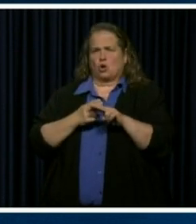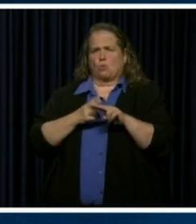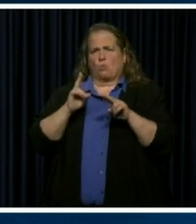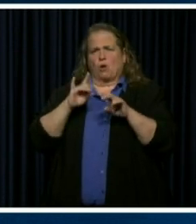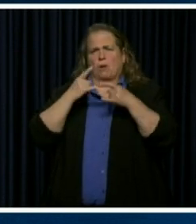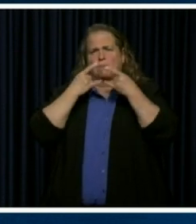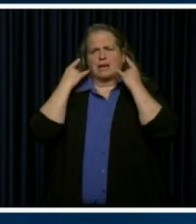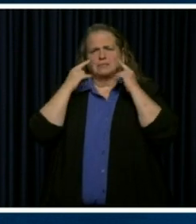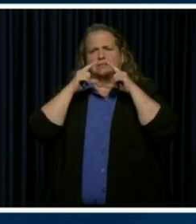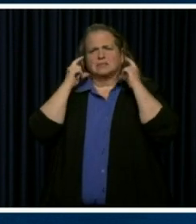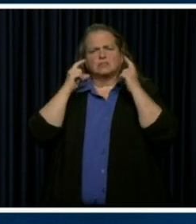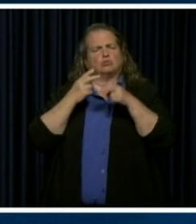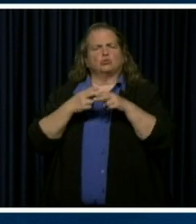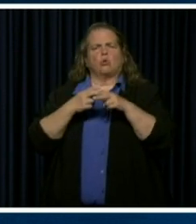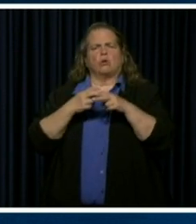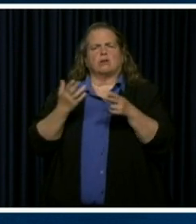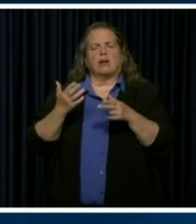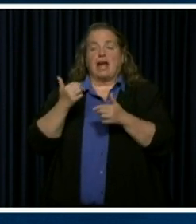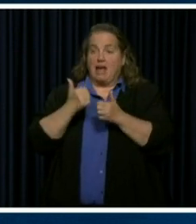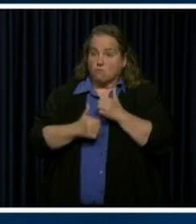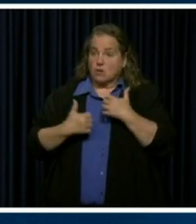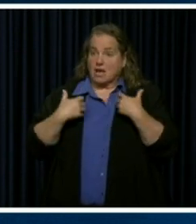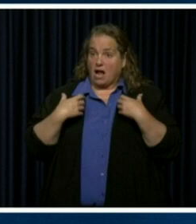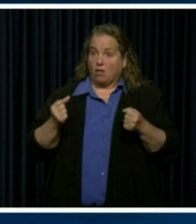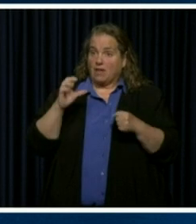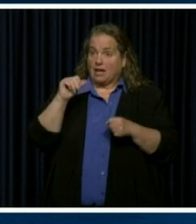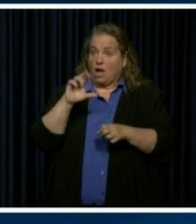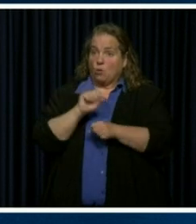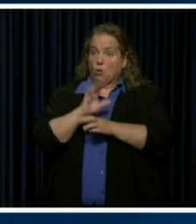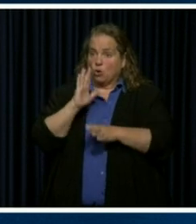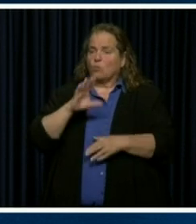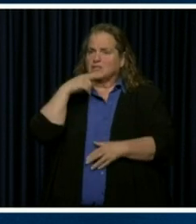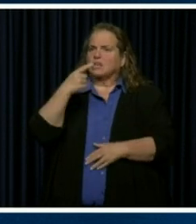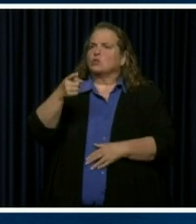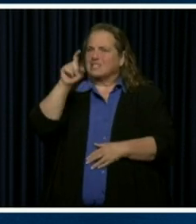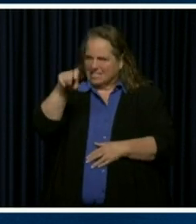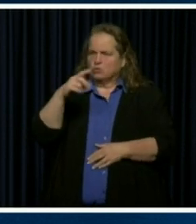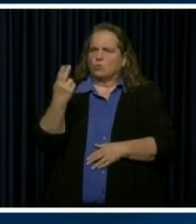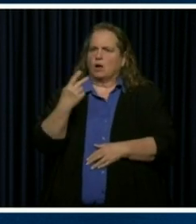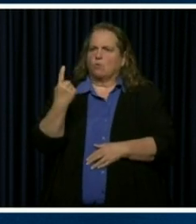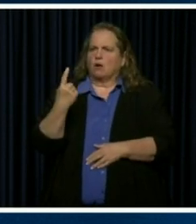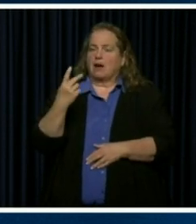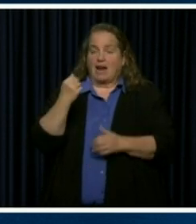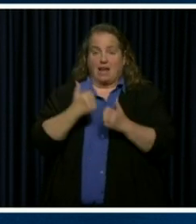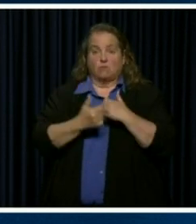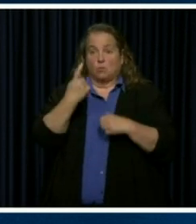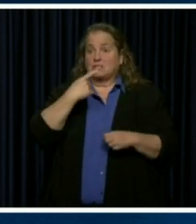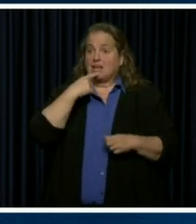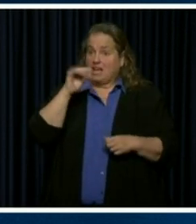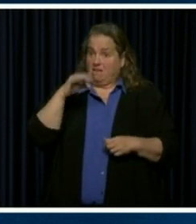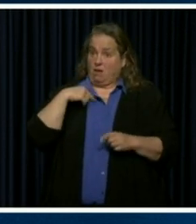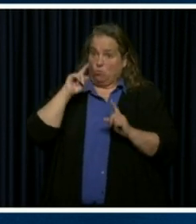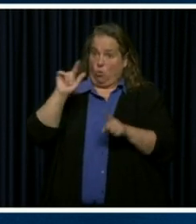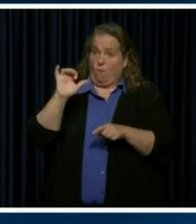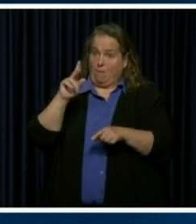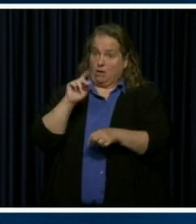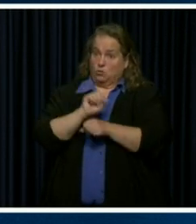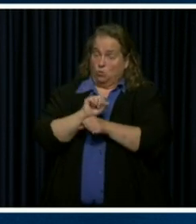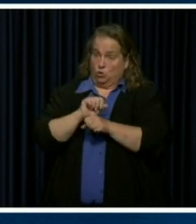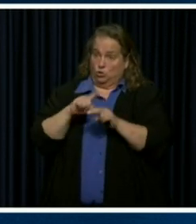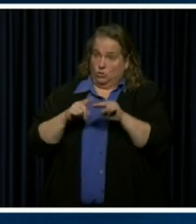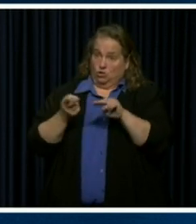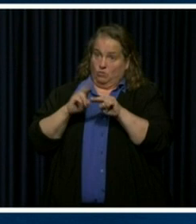But every single healthcare worker would tell you need to wear one, and everyone would say that if we're going back to work and increasing our